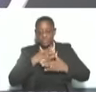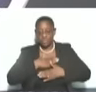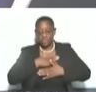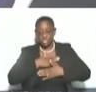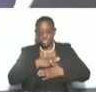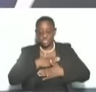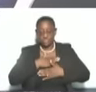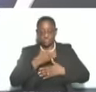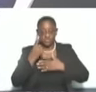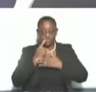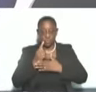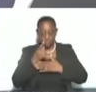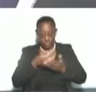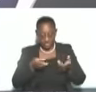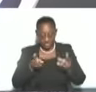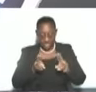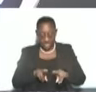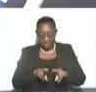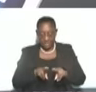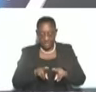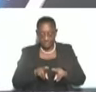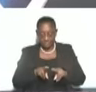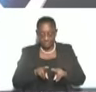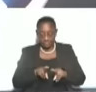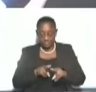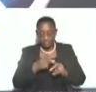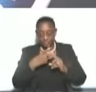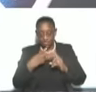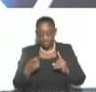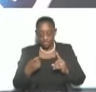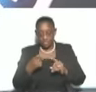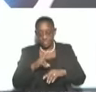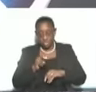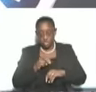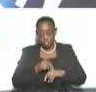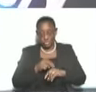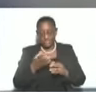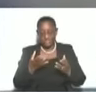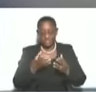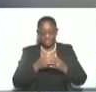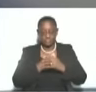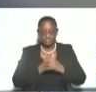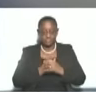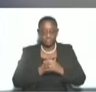appreciation of really what's happening directly from those nurses.